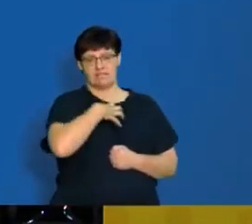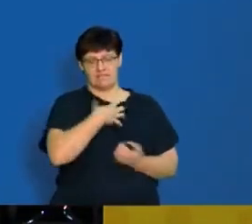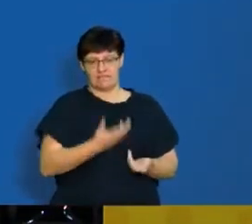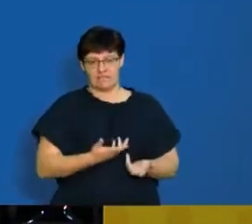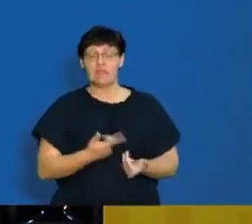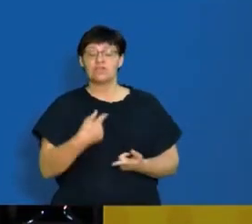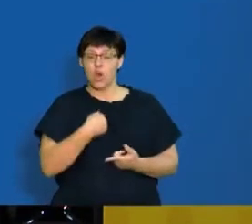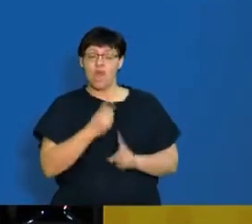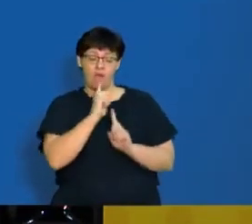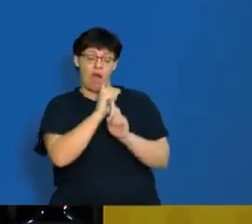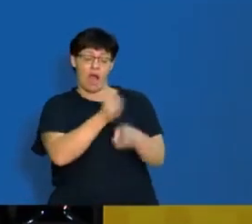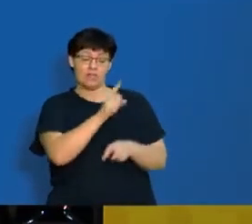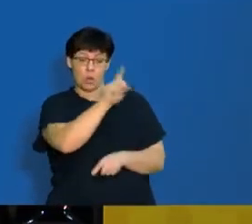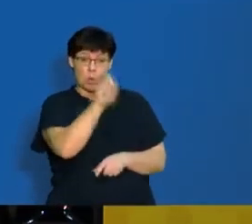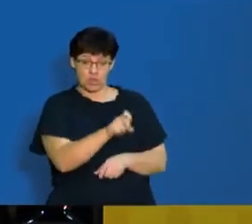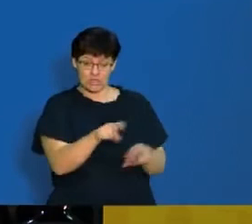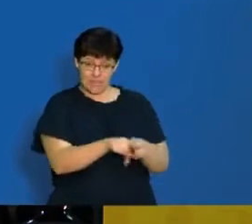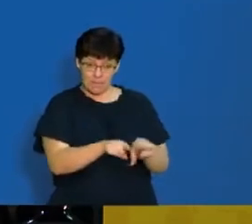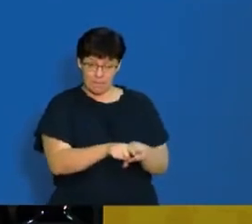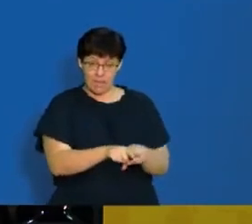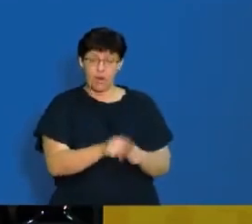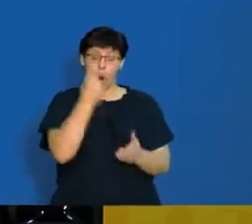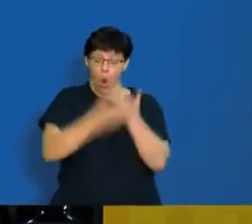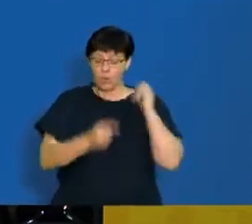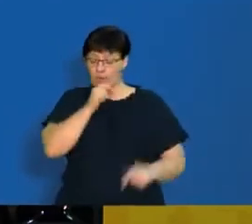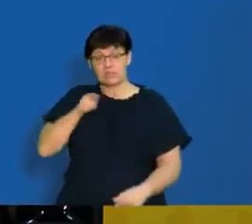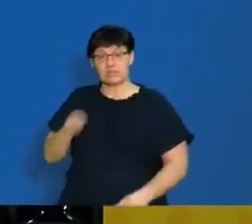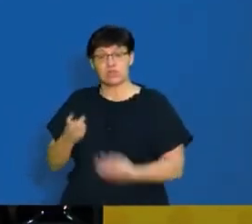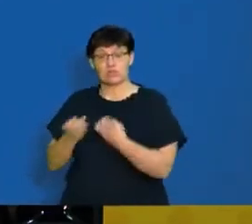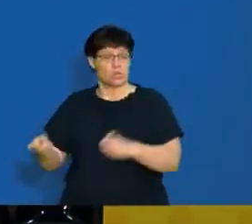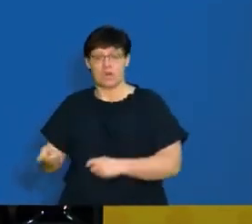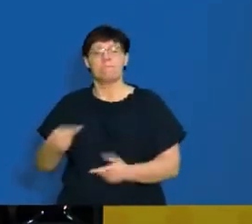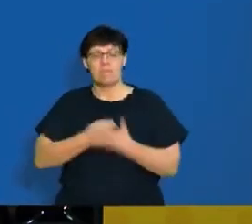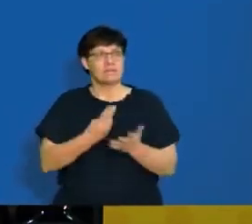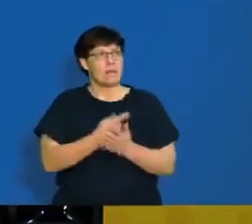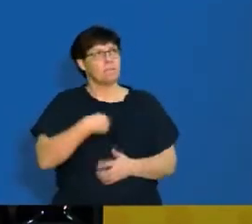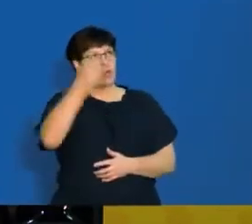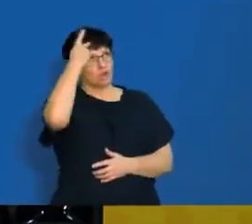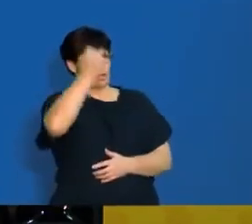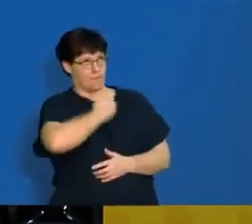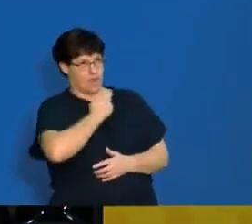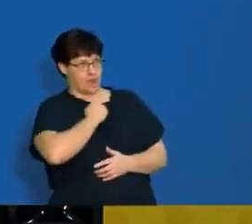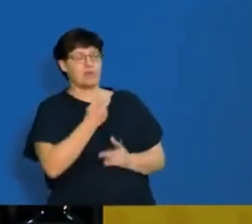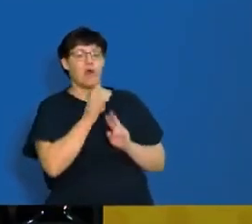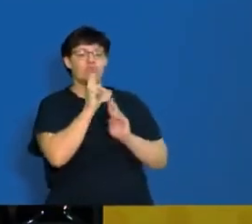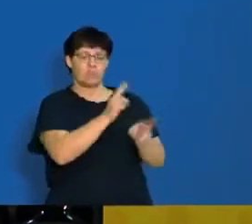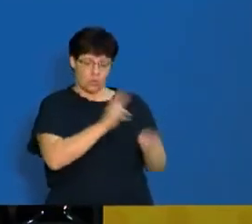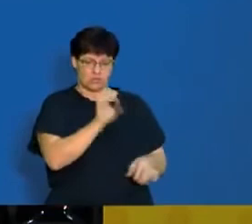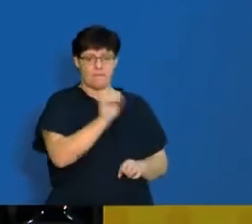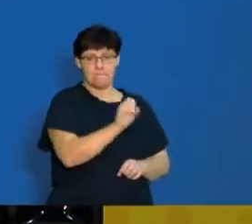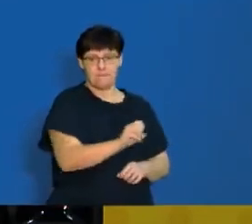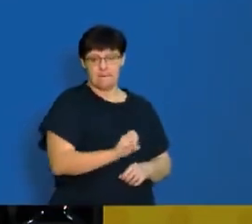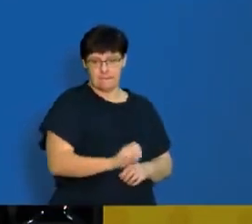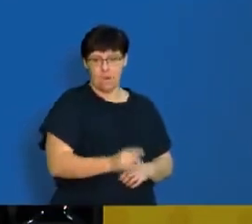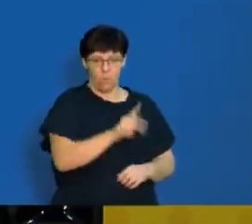make sure that when you're answering a question like that, you do not only answer it from the source. Make sure that some of the responses you give are from